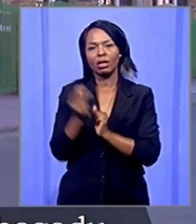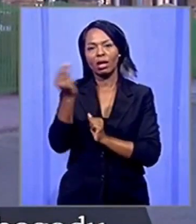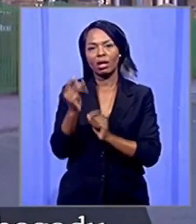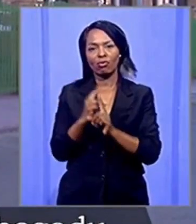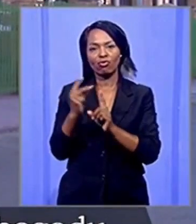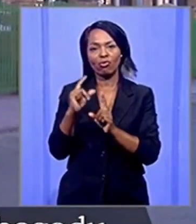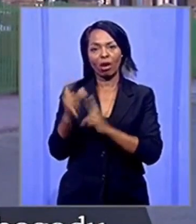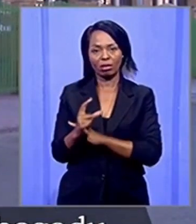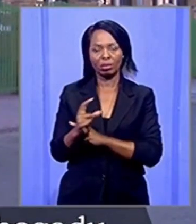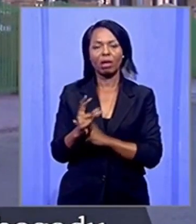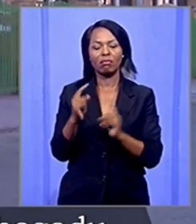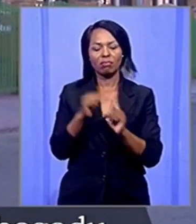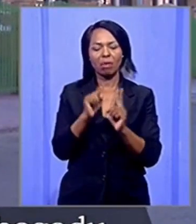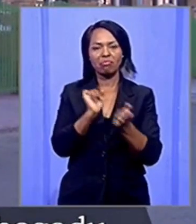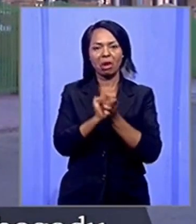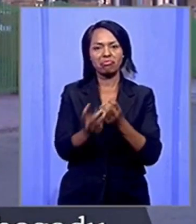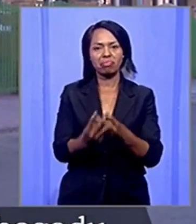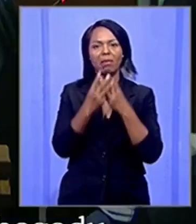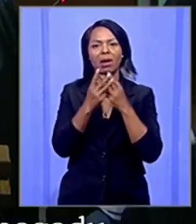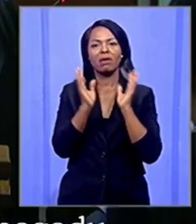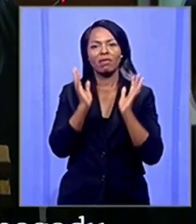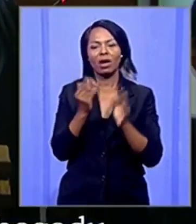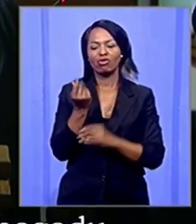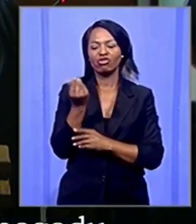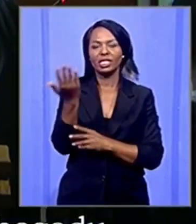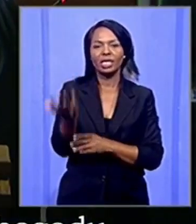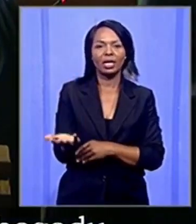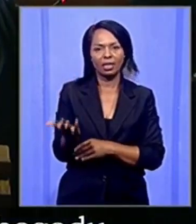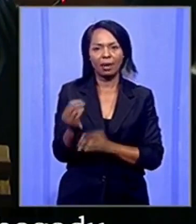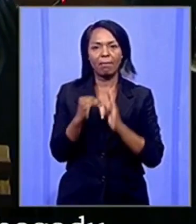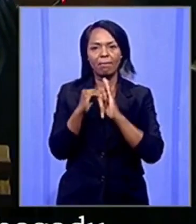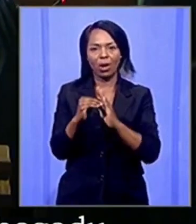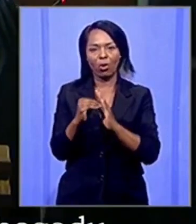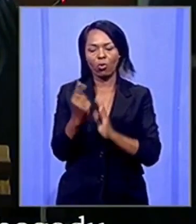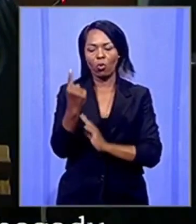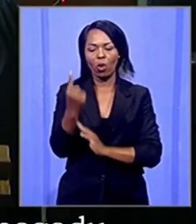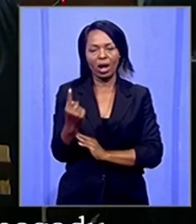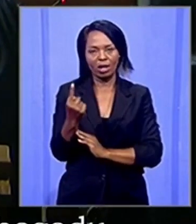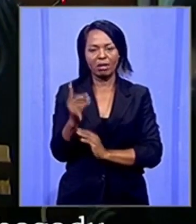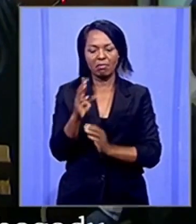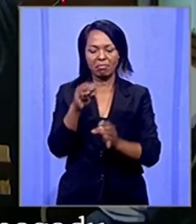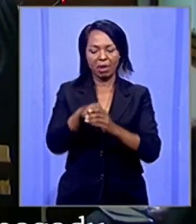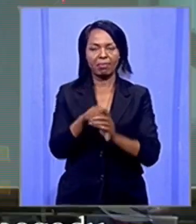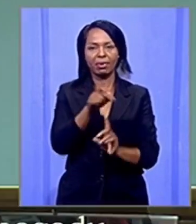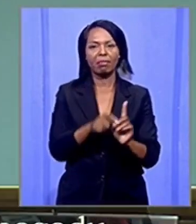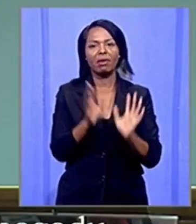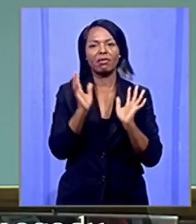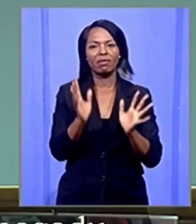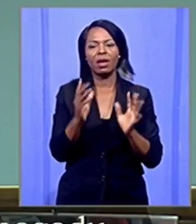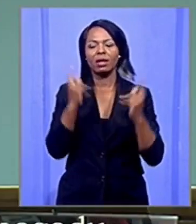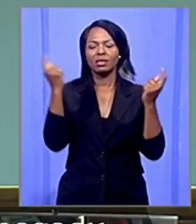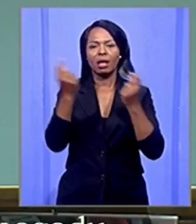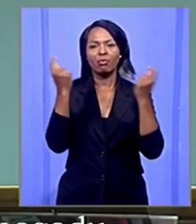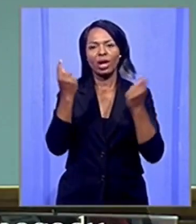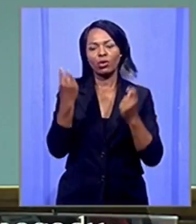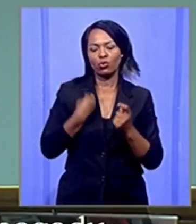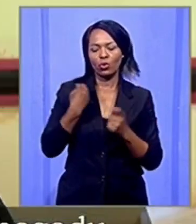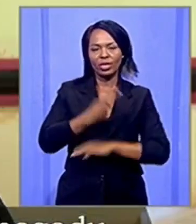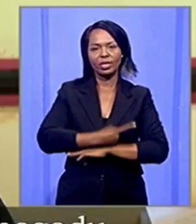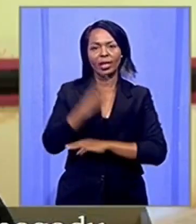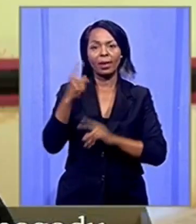kgotlatshekelo malebana le seabe sa gagwe mo tendereng ya diranta di le milione o le mongwe ya moletlo wa bašwa o sa diragalang ka